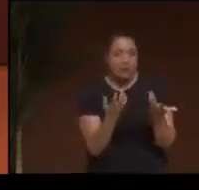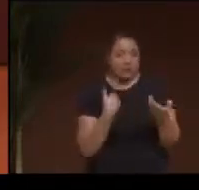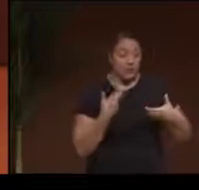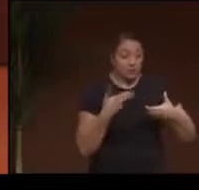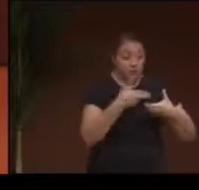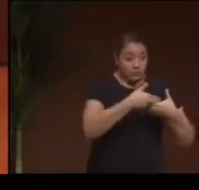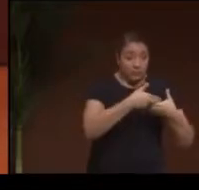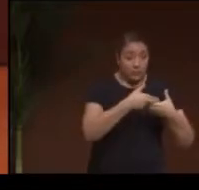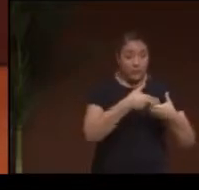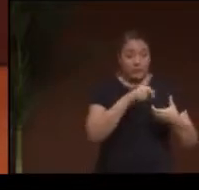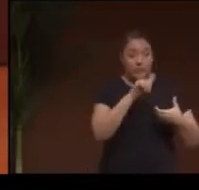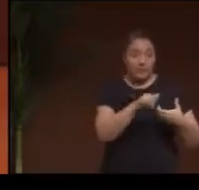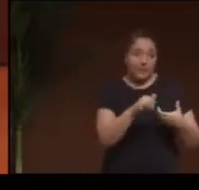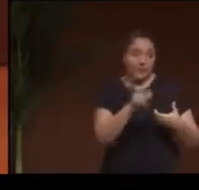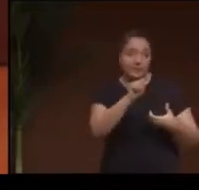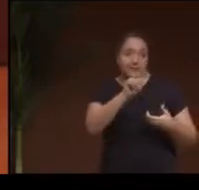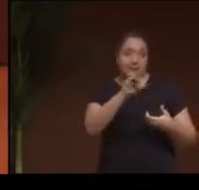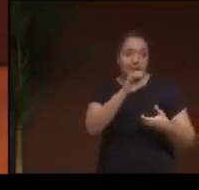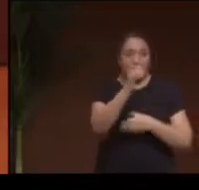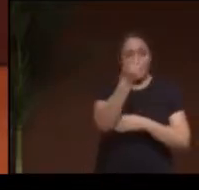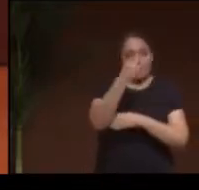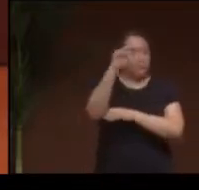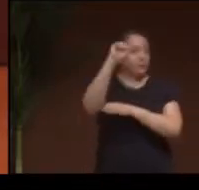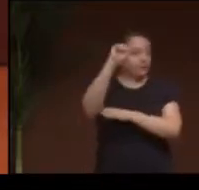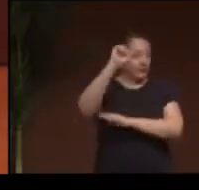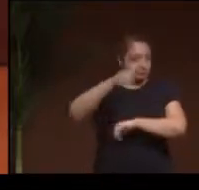Taino revolution that was being formed,